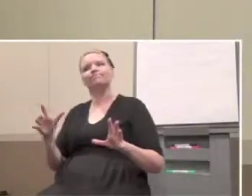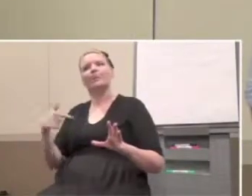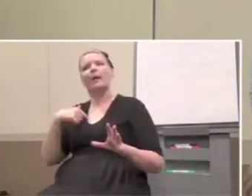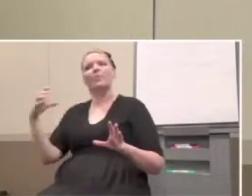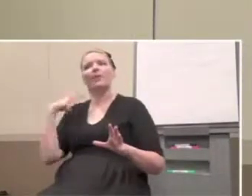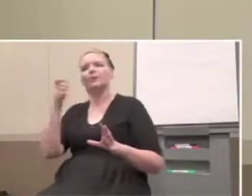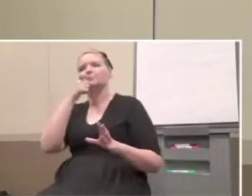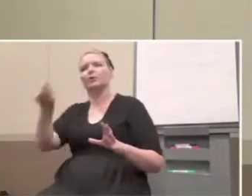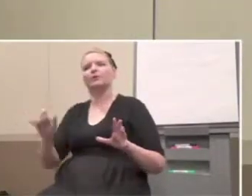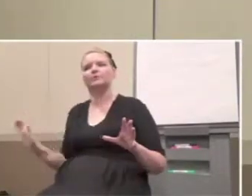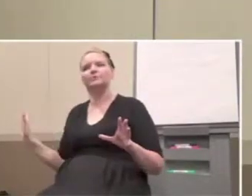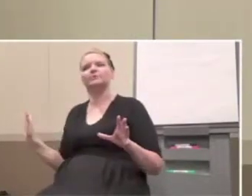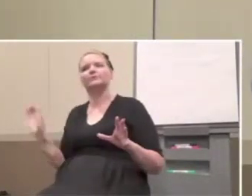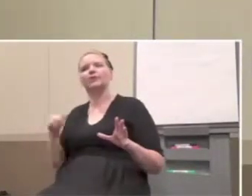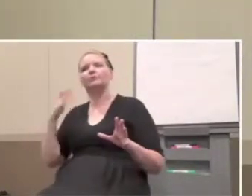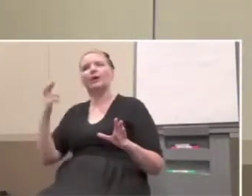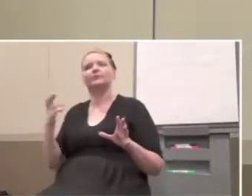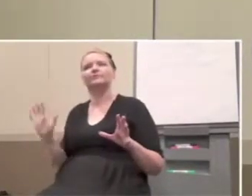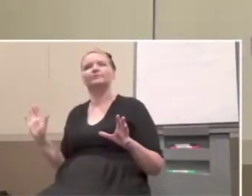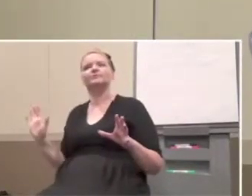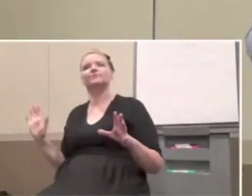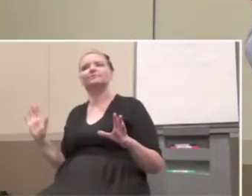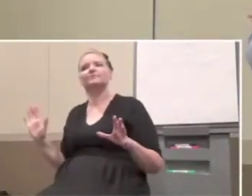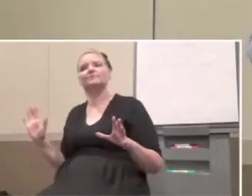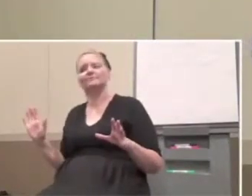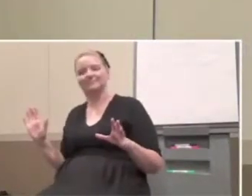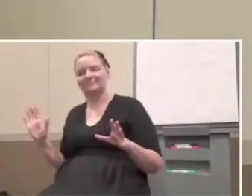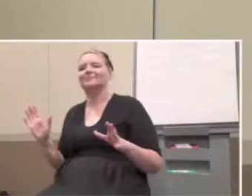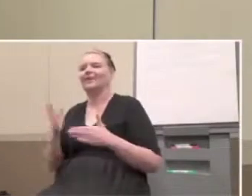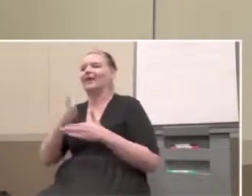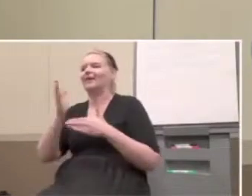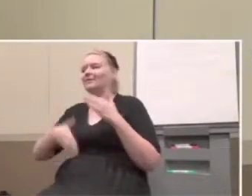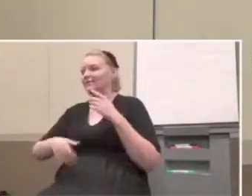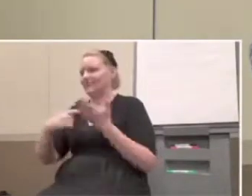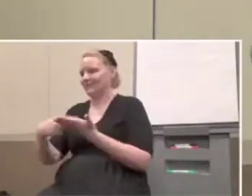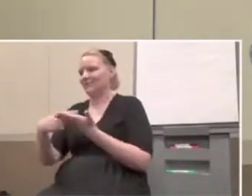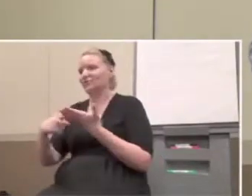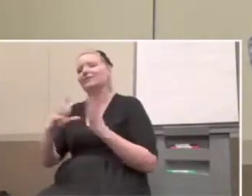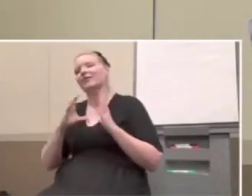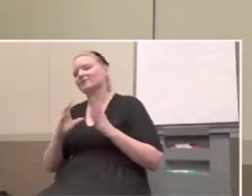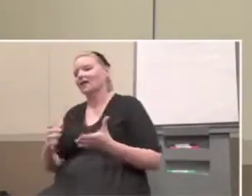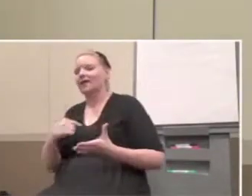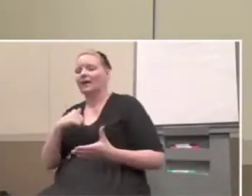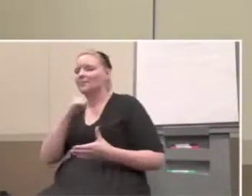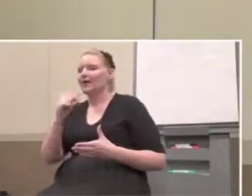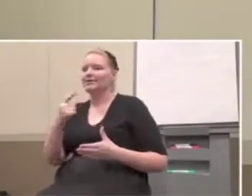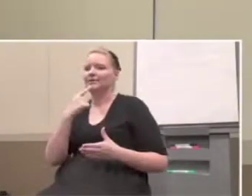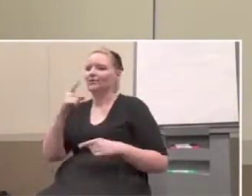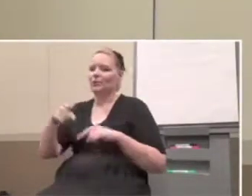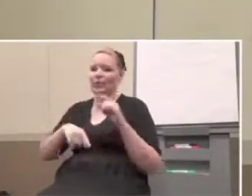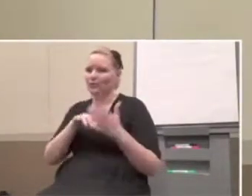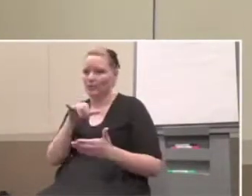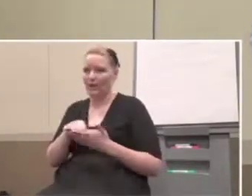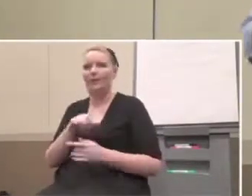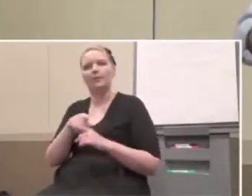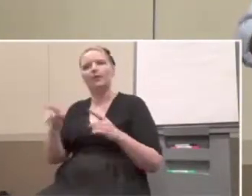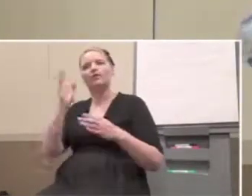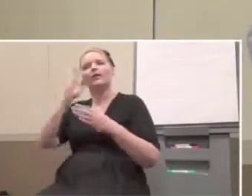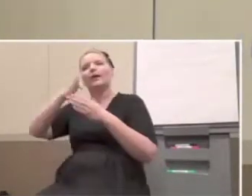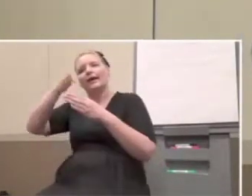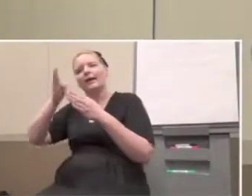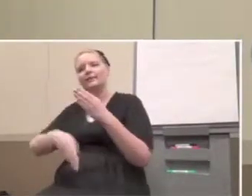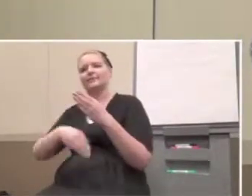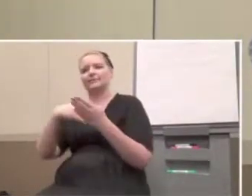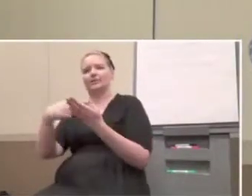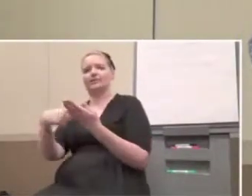it. Okay, end the discussion, and that's fine. I'm not saying that that's not fine, because if you're ending the discussion at that point,